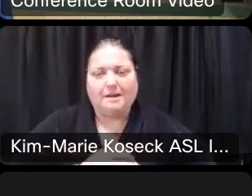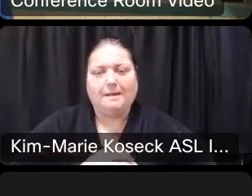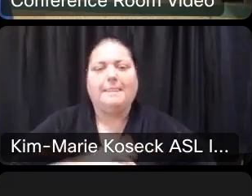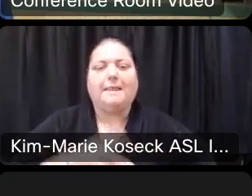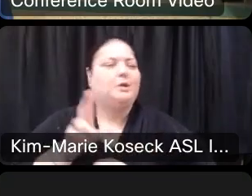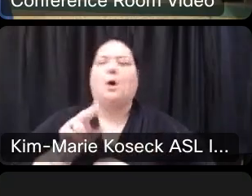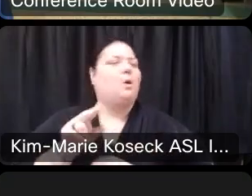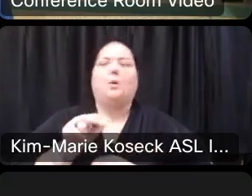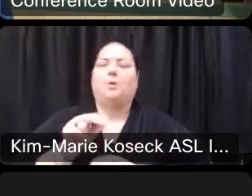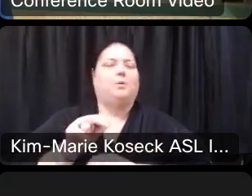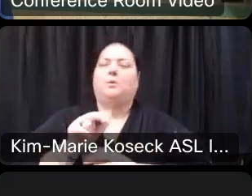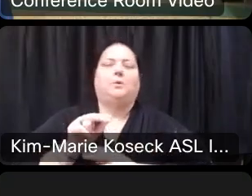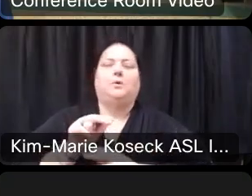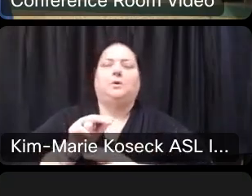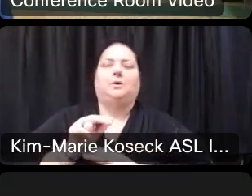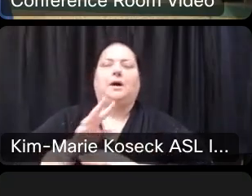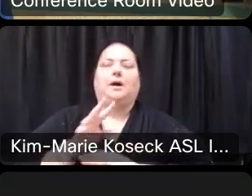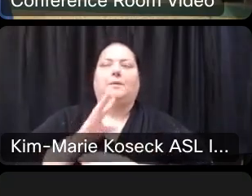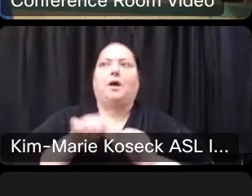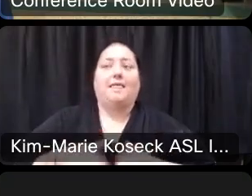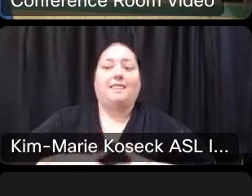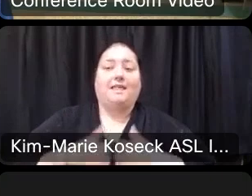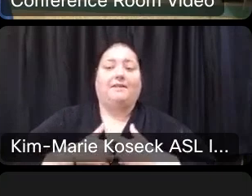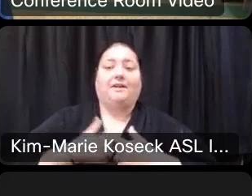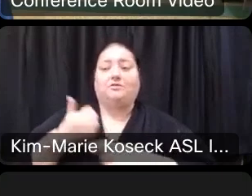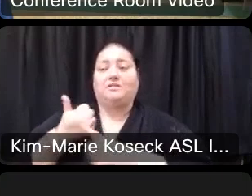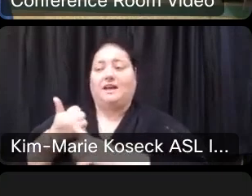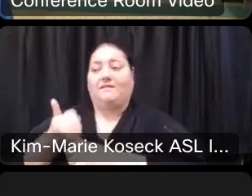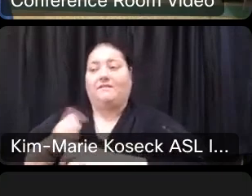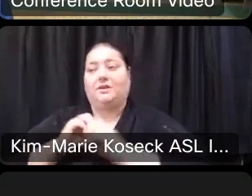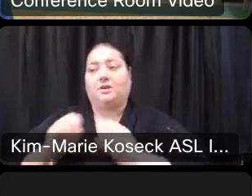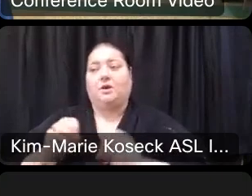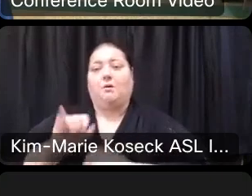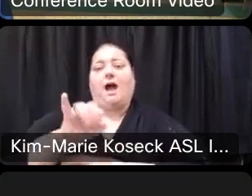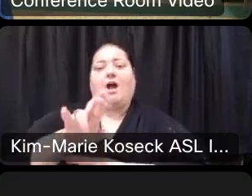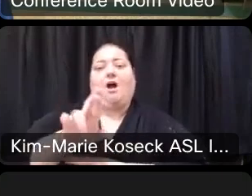No, I'm talking about like living on your own, no